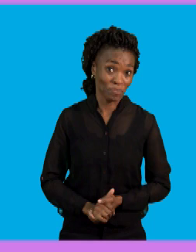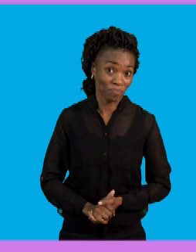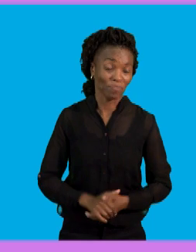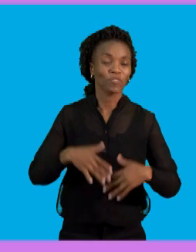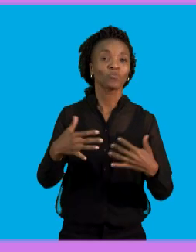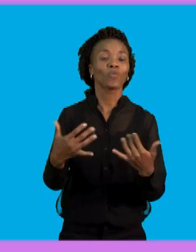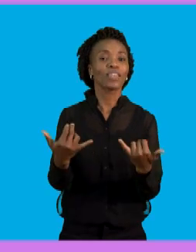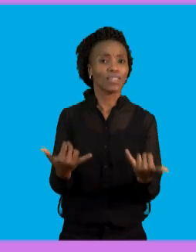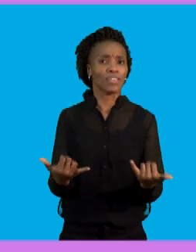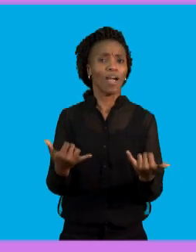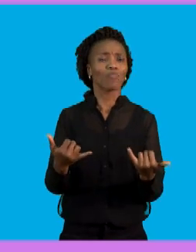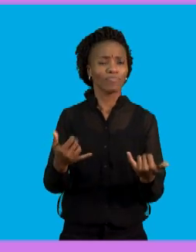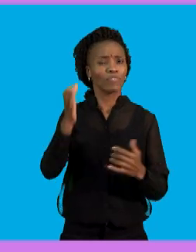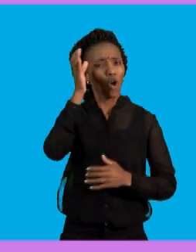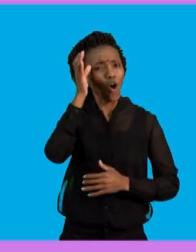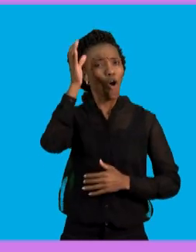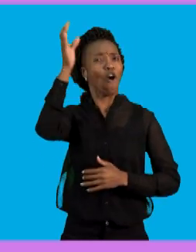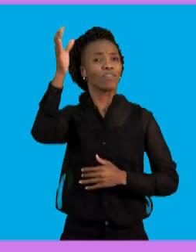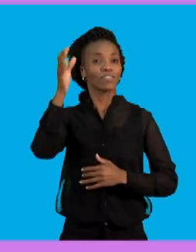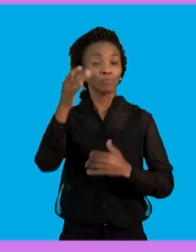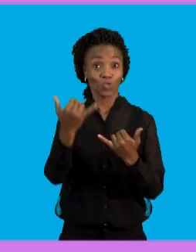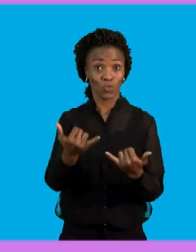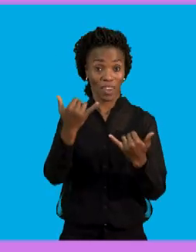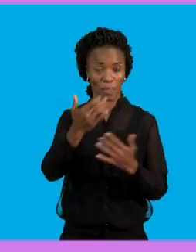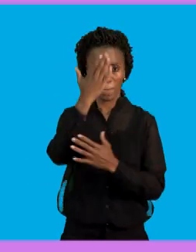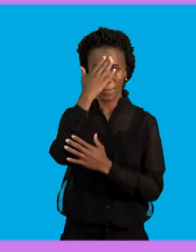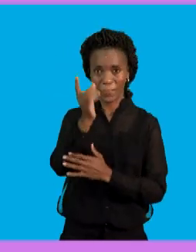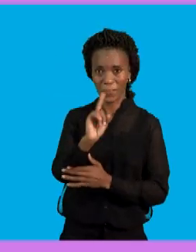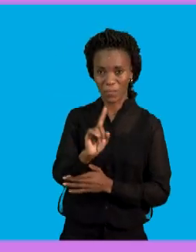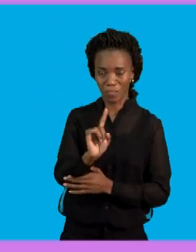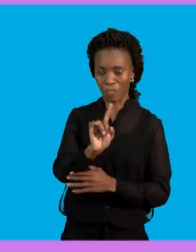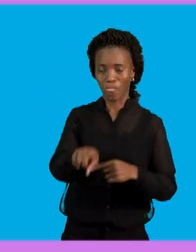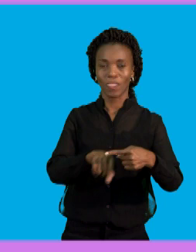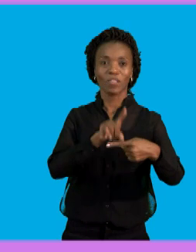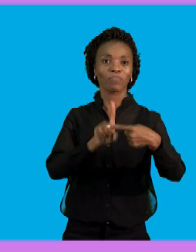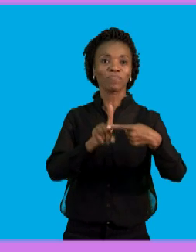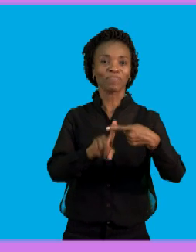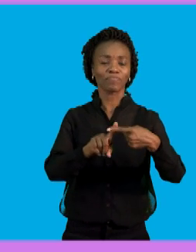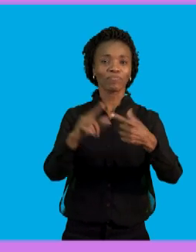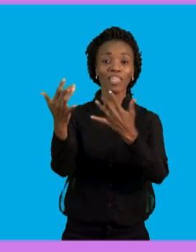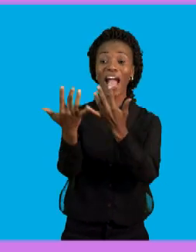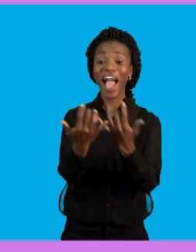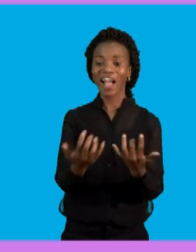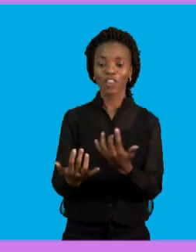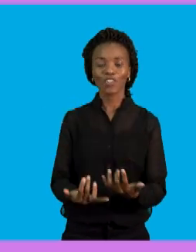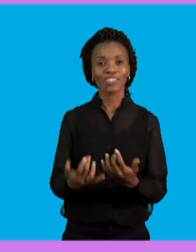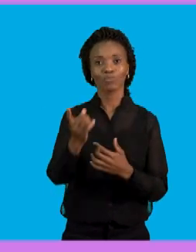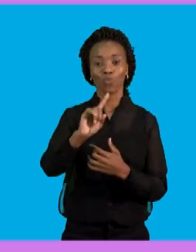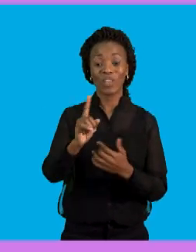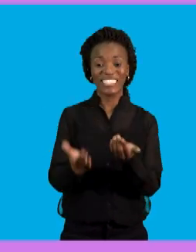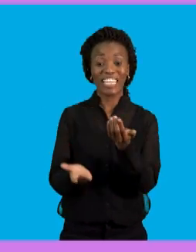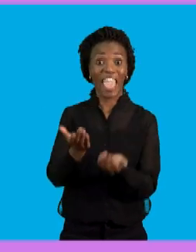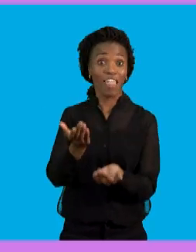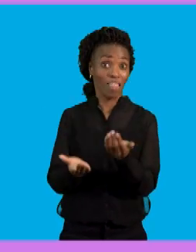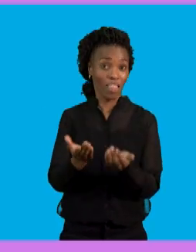Right, so now these are the concepts that we'll be looking at in today's lesson, whereby we will be looking at calculations that